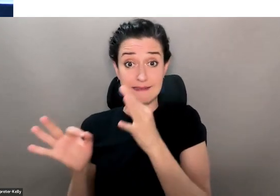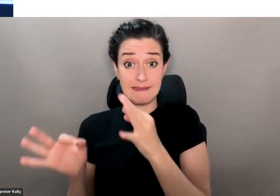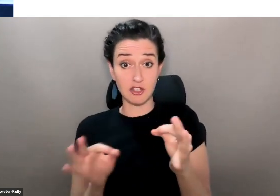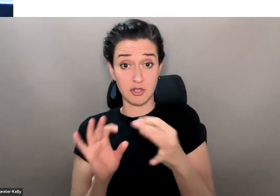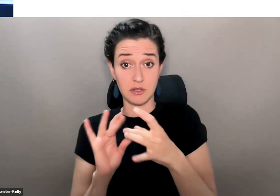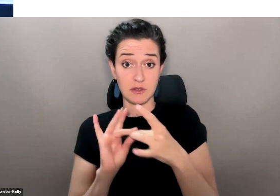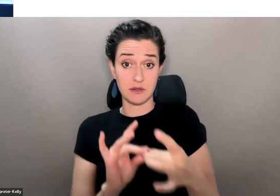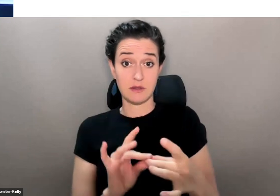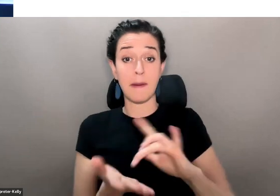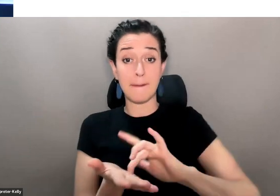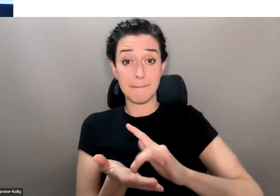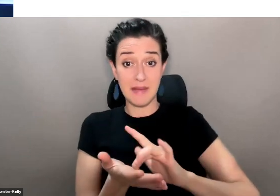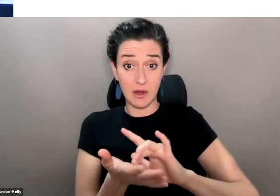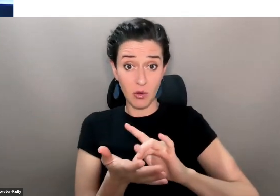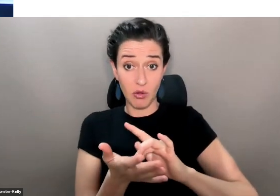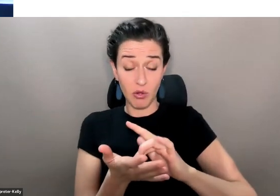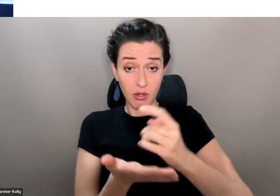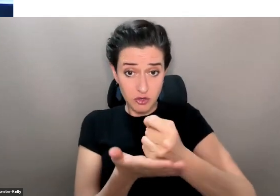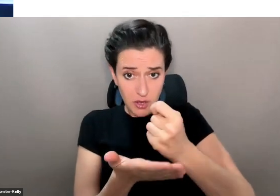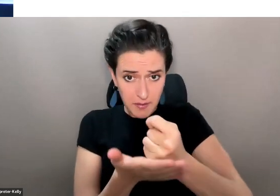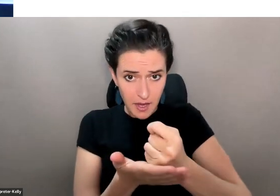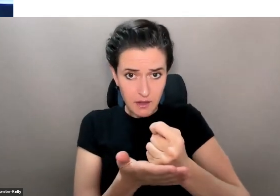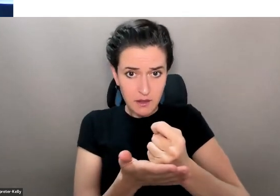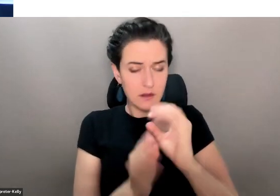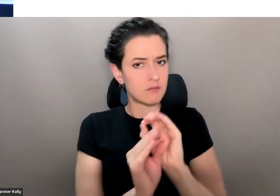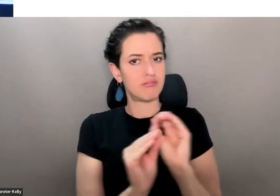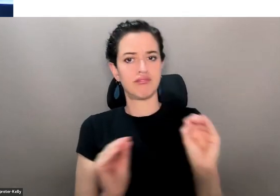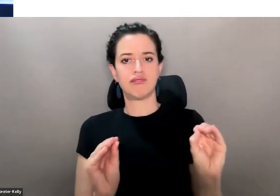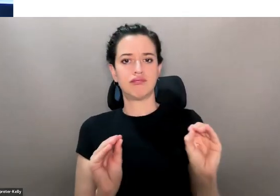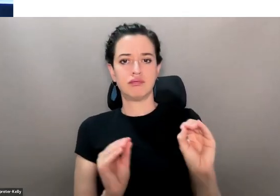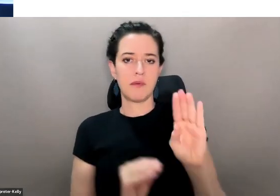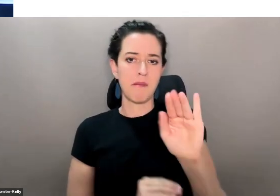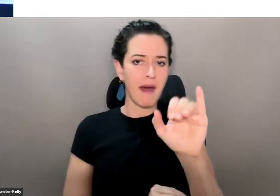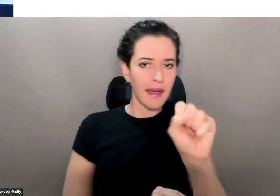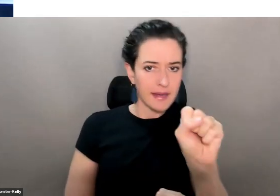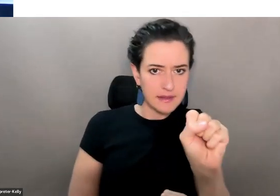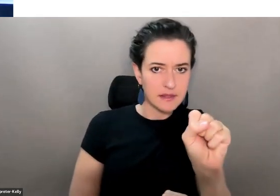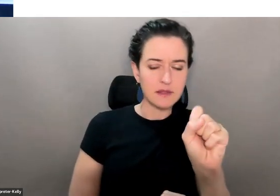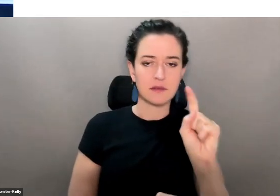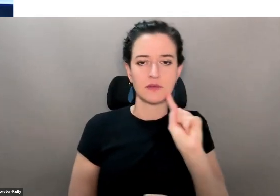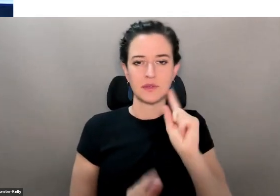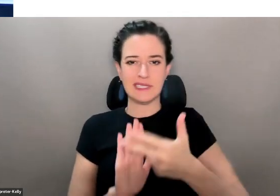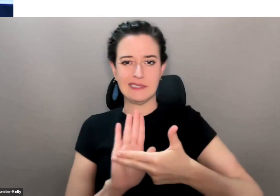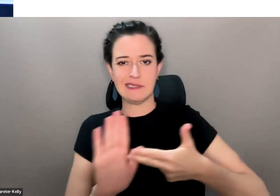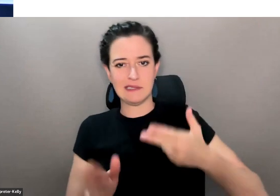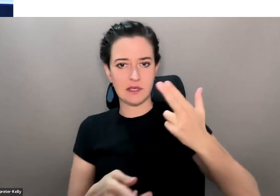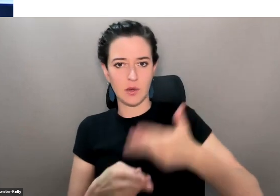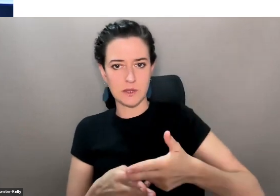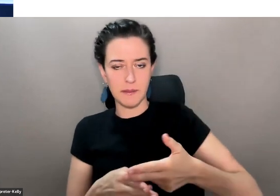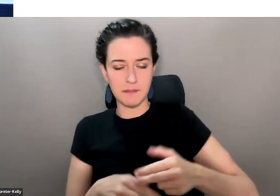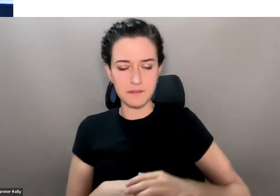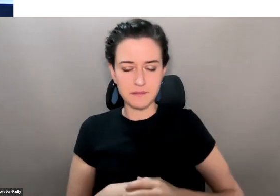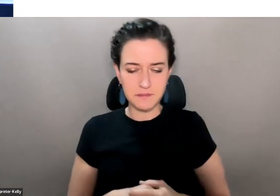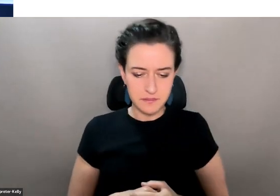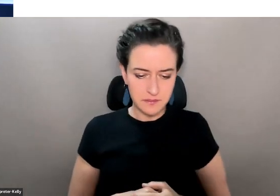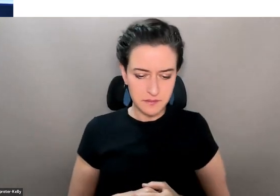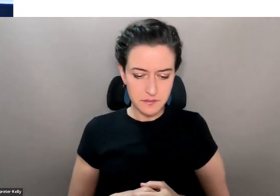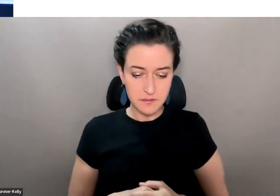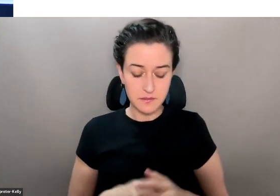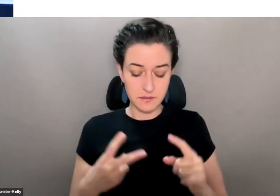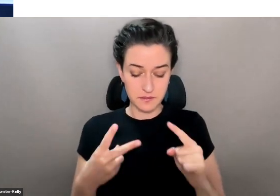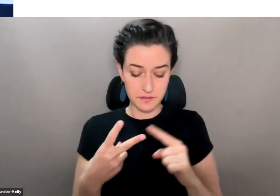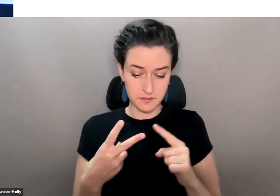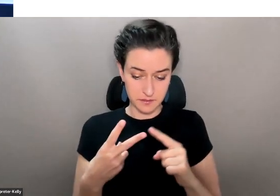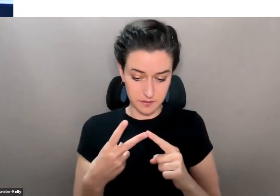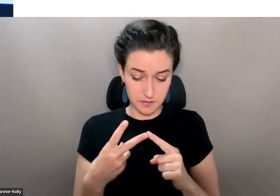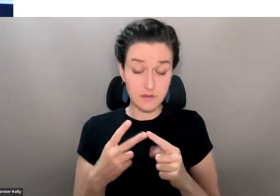on biases or stereotypes. It also, for the first time, implements a legally enforceable